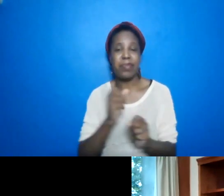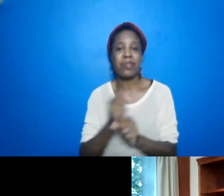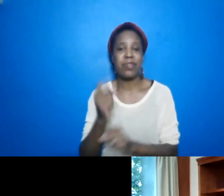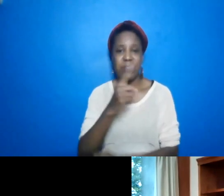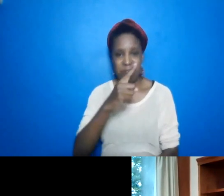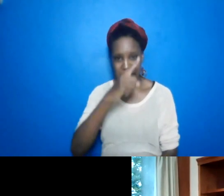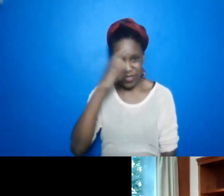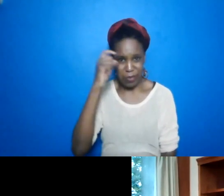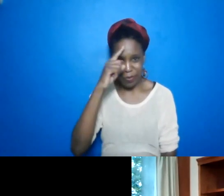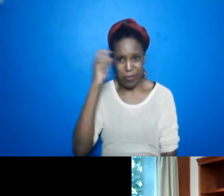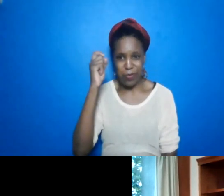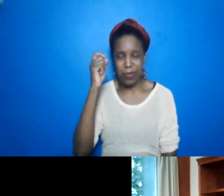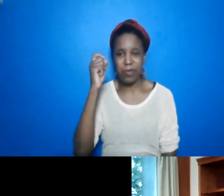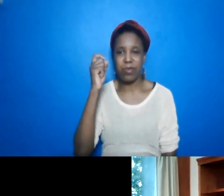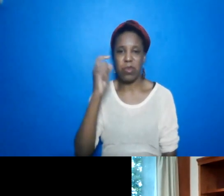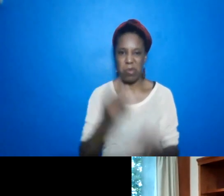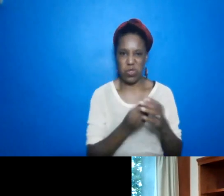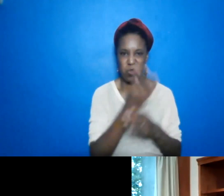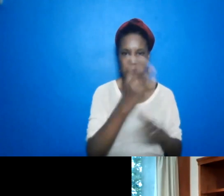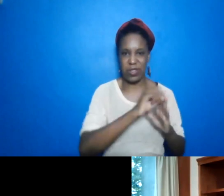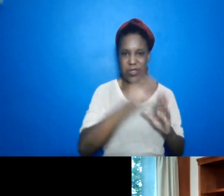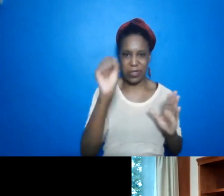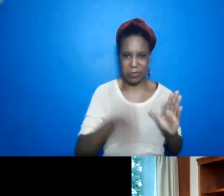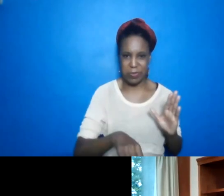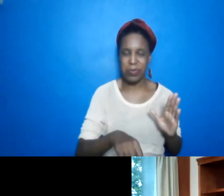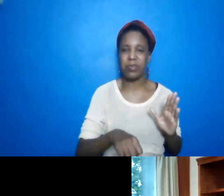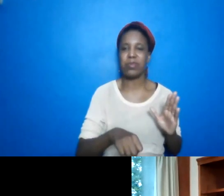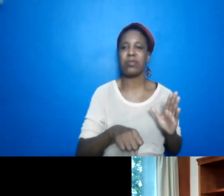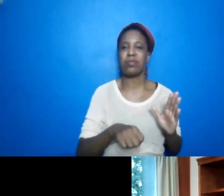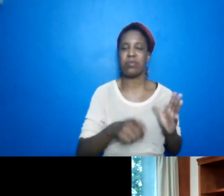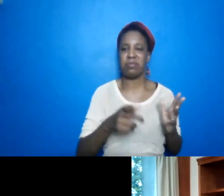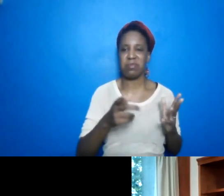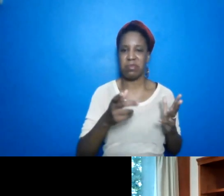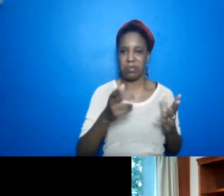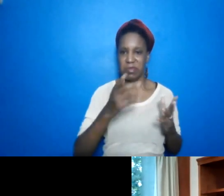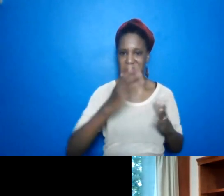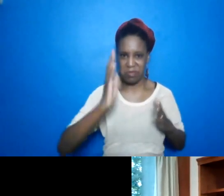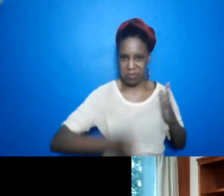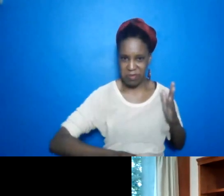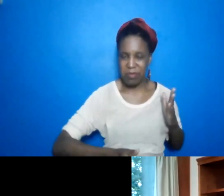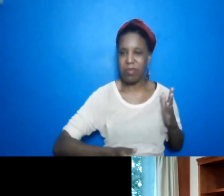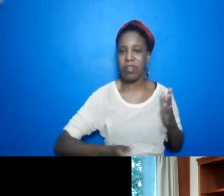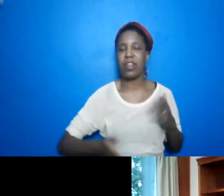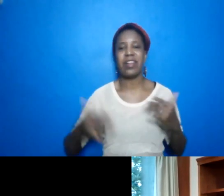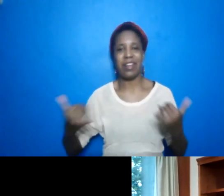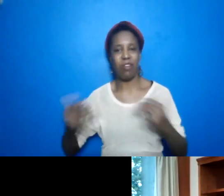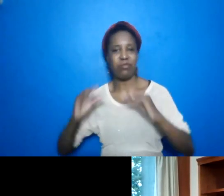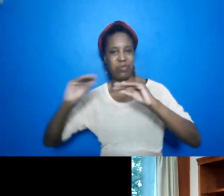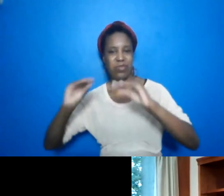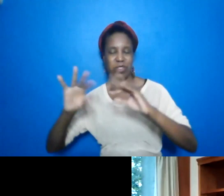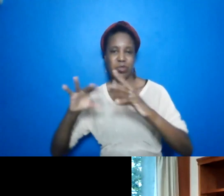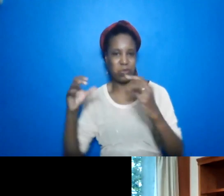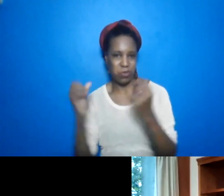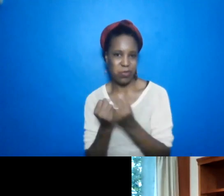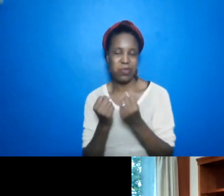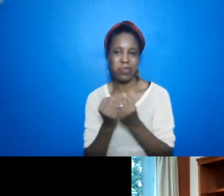end of the spring semester, to do a training workshop for people who are really interested in running these in a variety